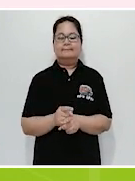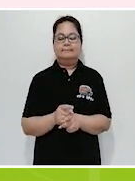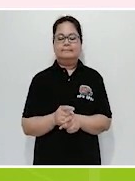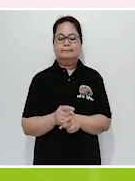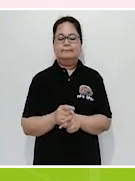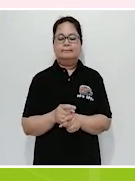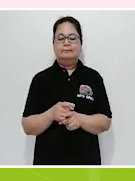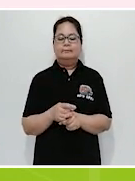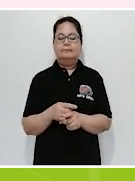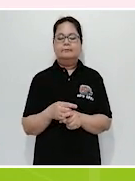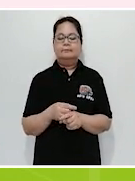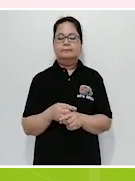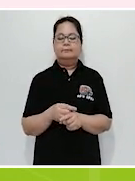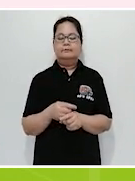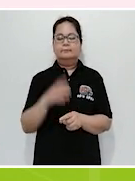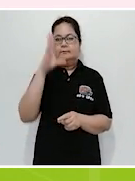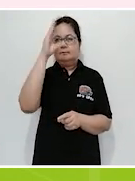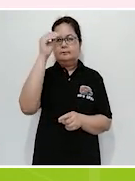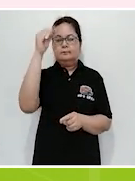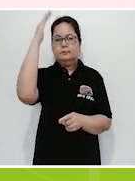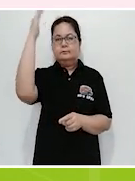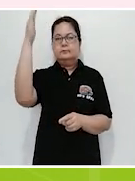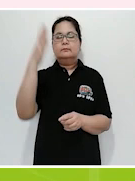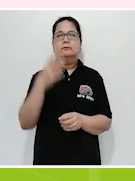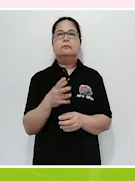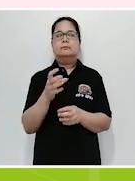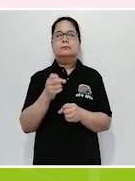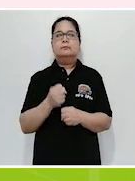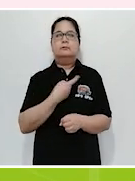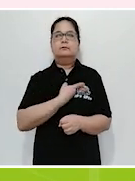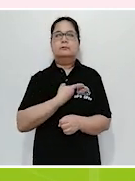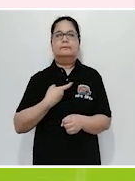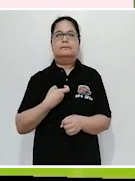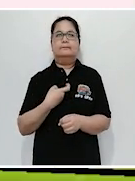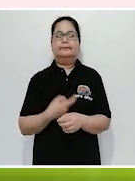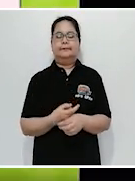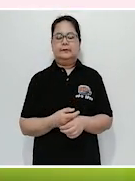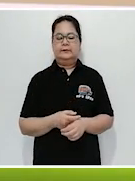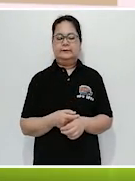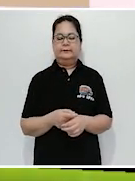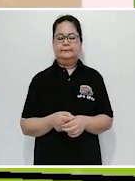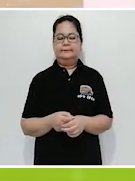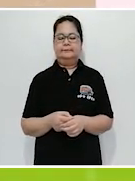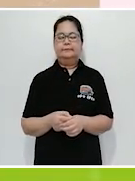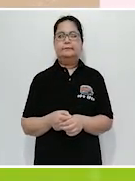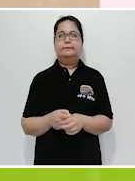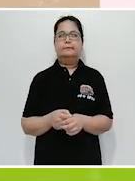You are correct. Most likely, the man will get hurt.